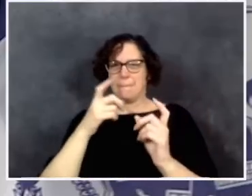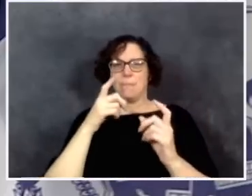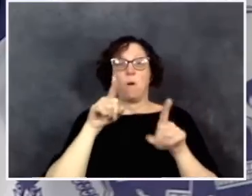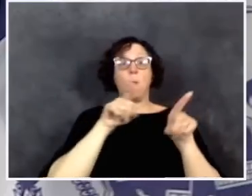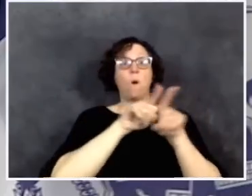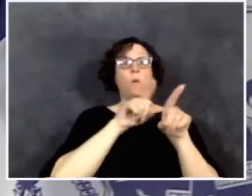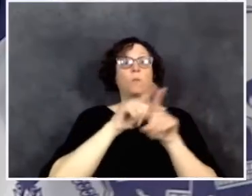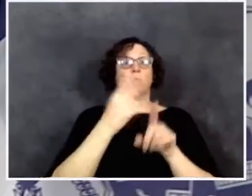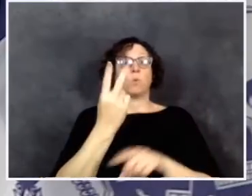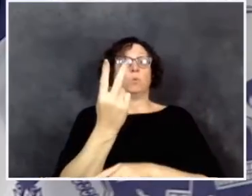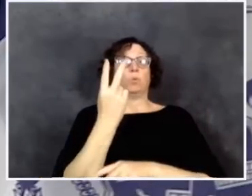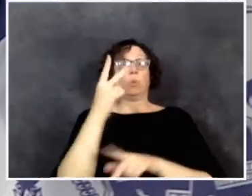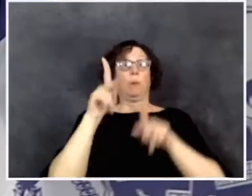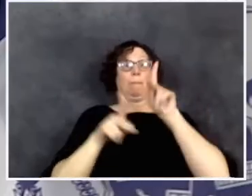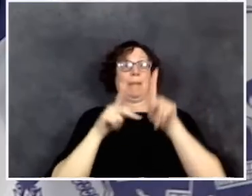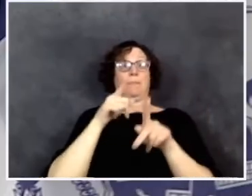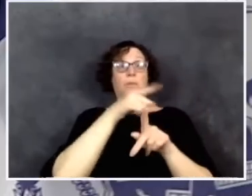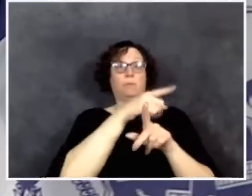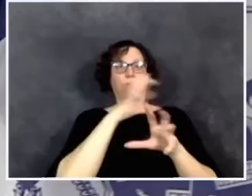This was a huge gathering.